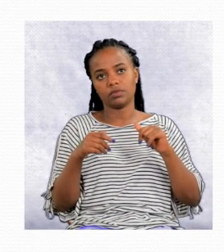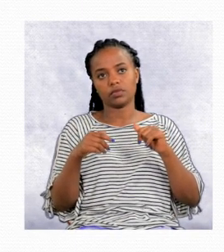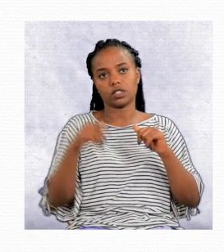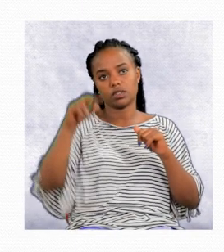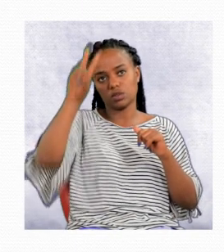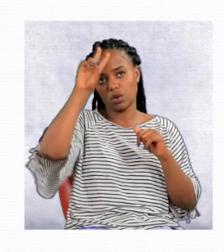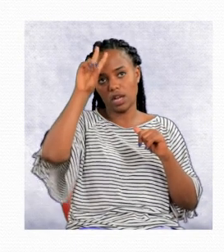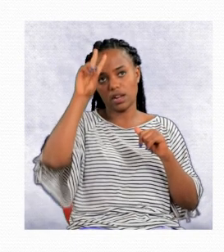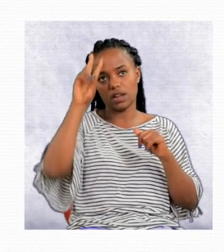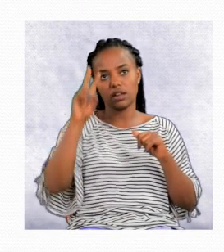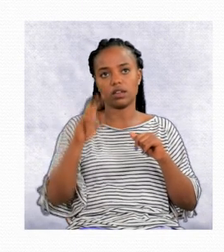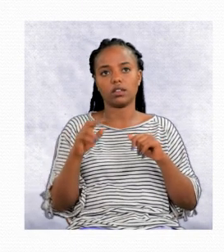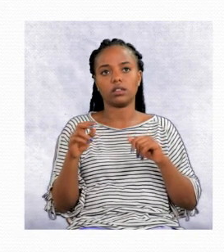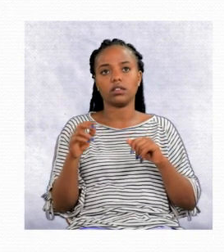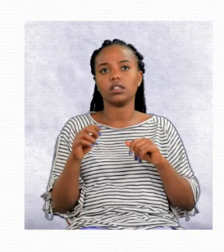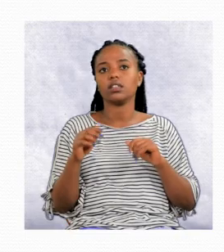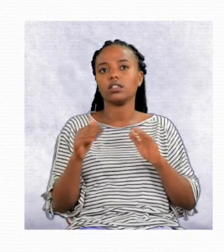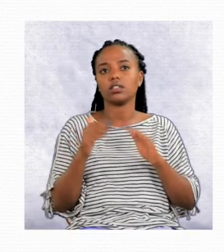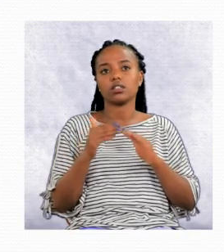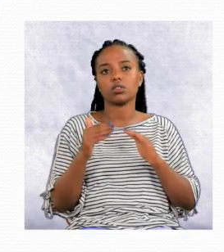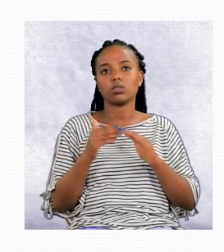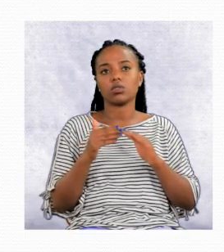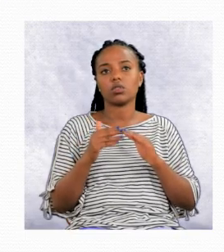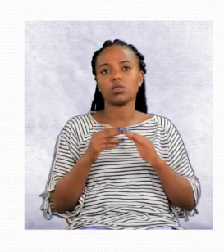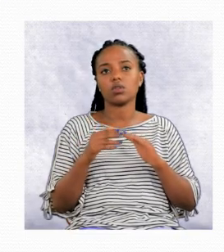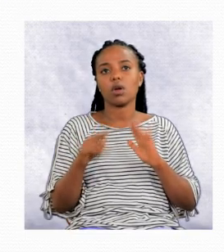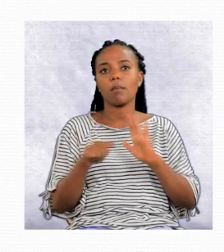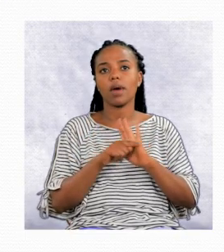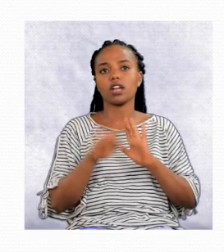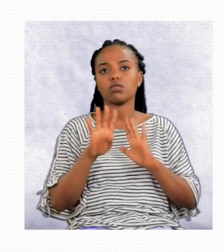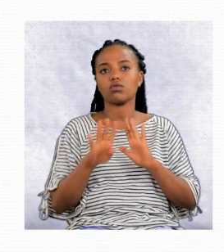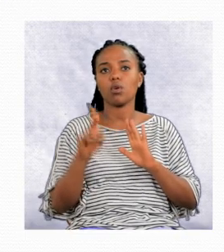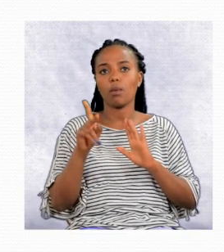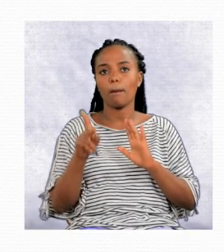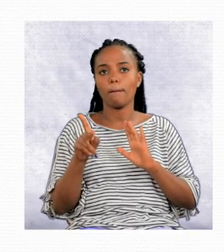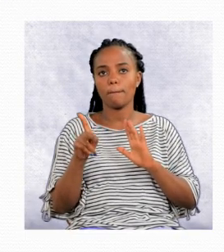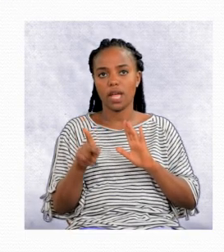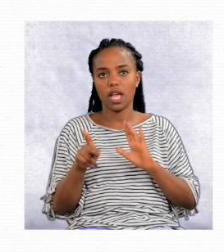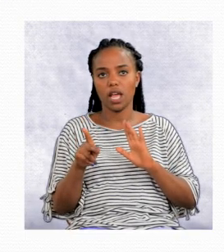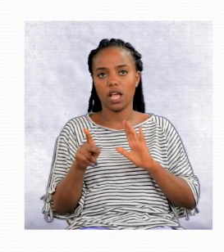the whole squared. This is equal to minus 4p